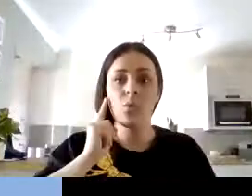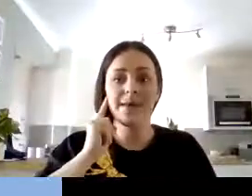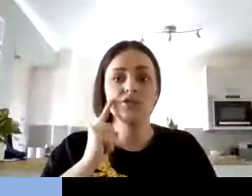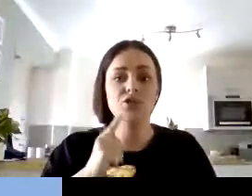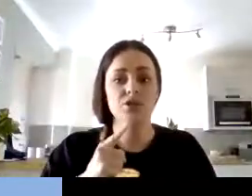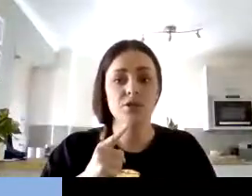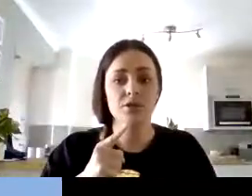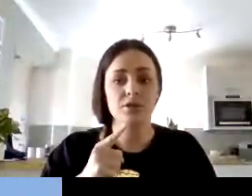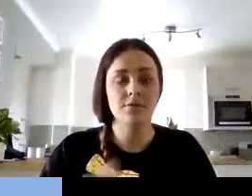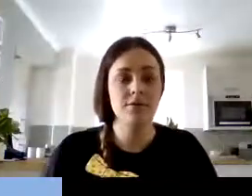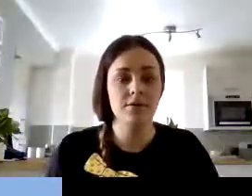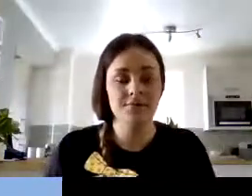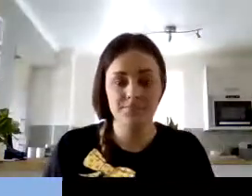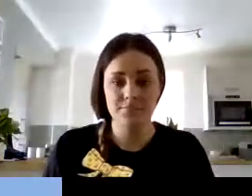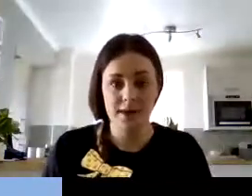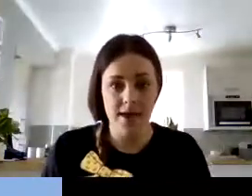Witch.